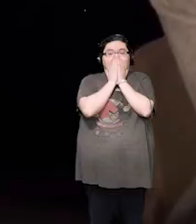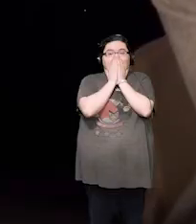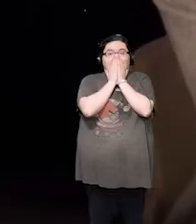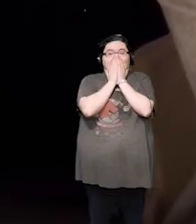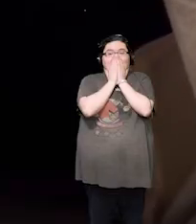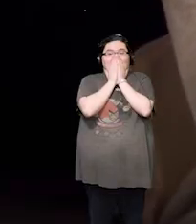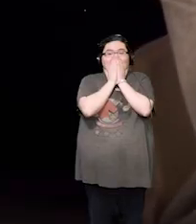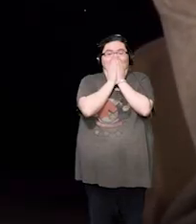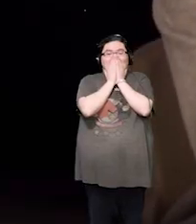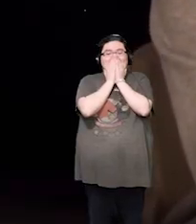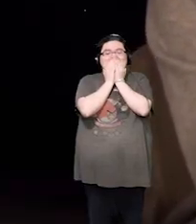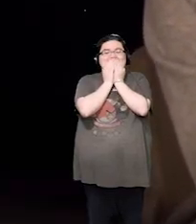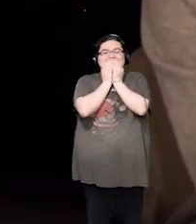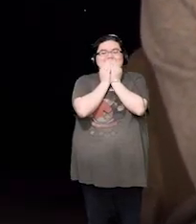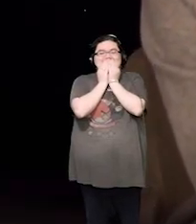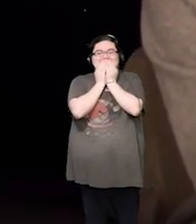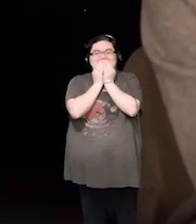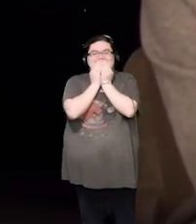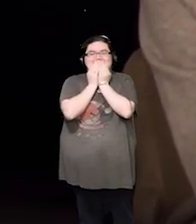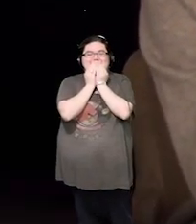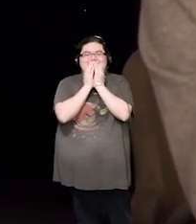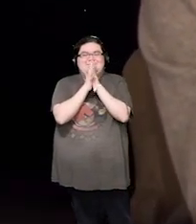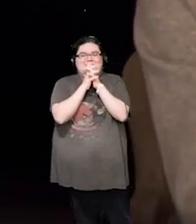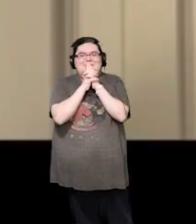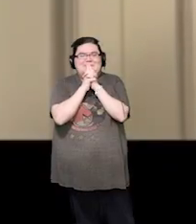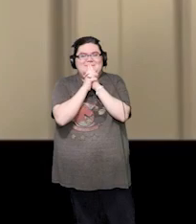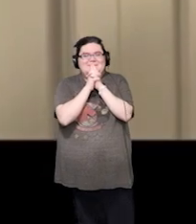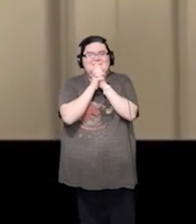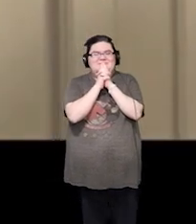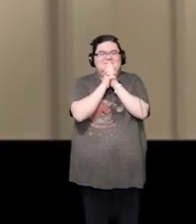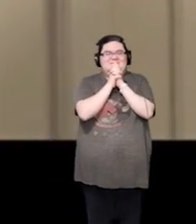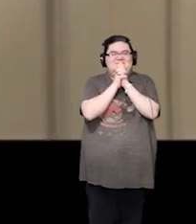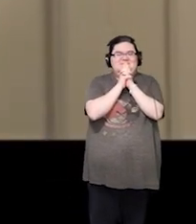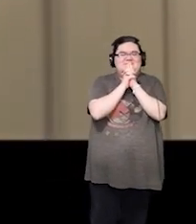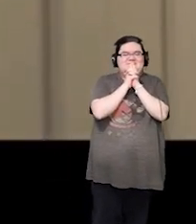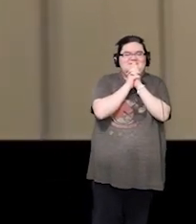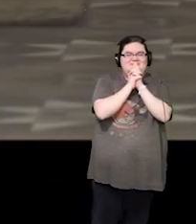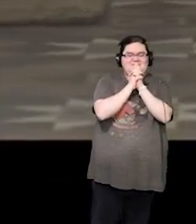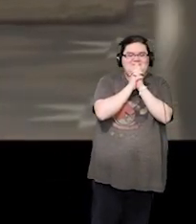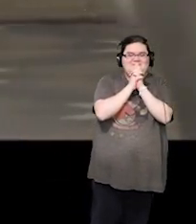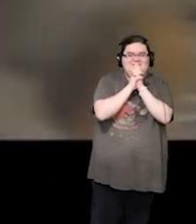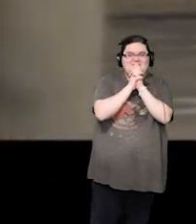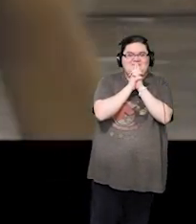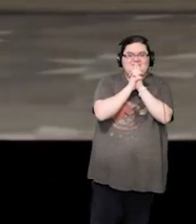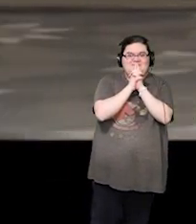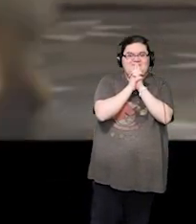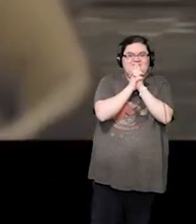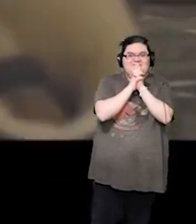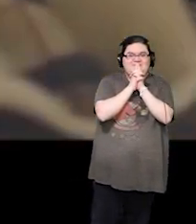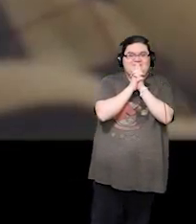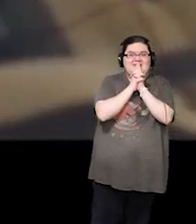If a dog dies... No. Nah. If this is a new dog, I'm going to...